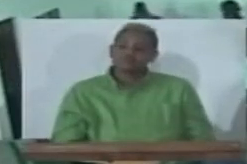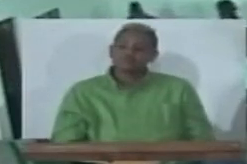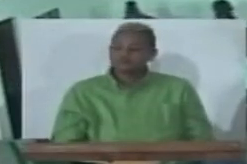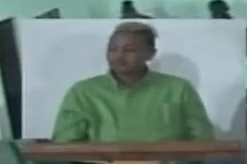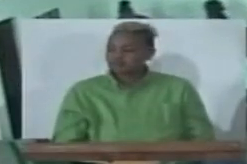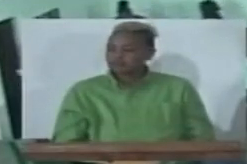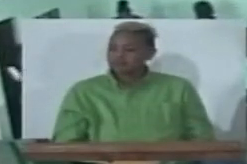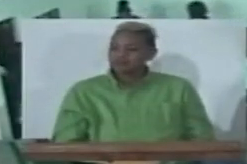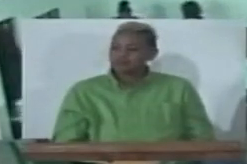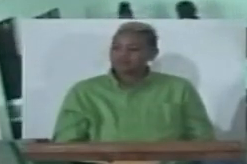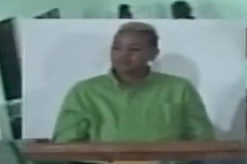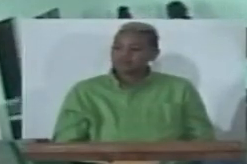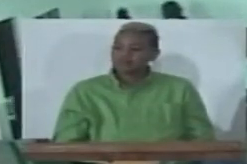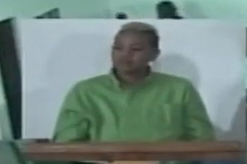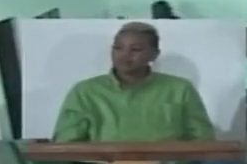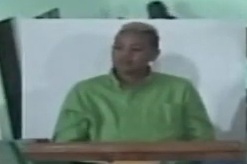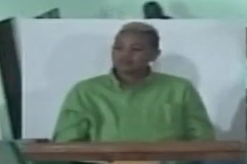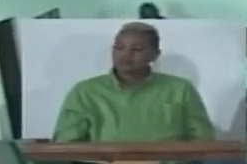And I want to start,